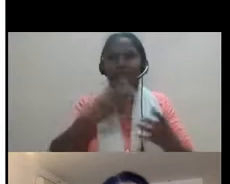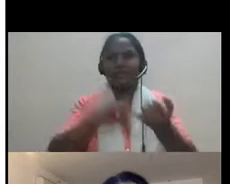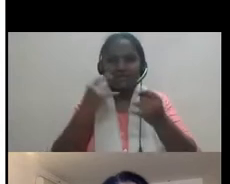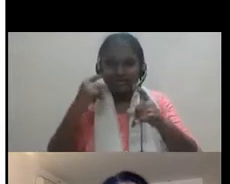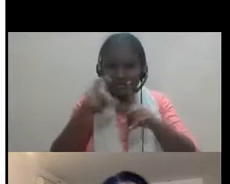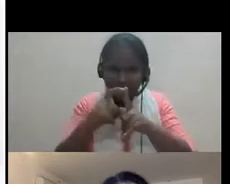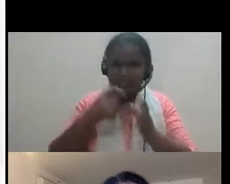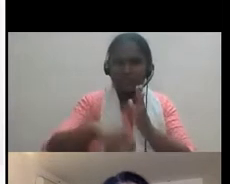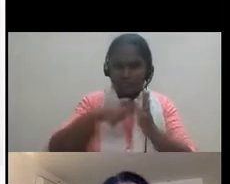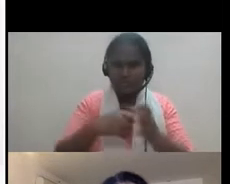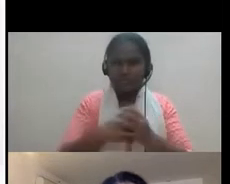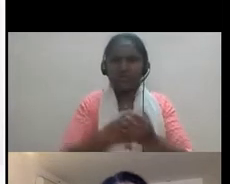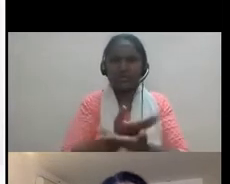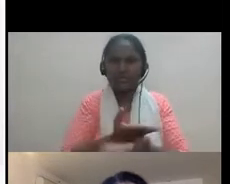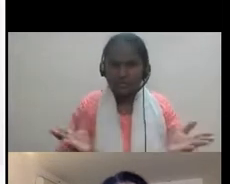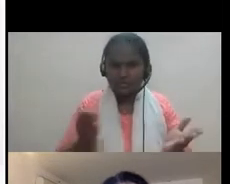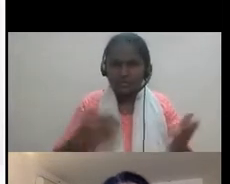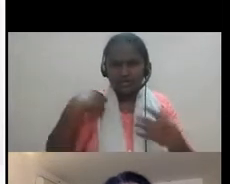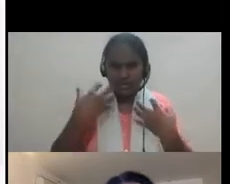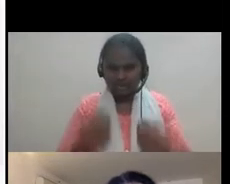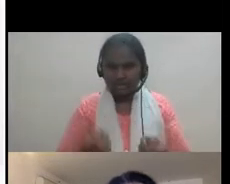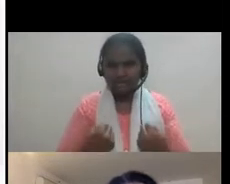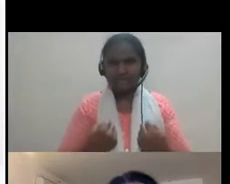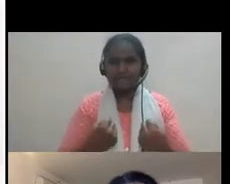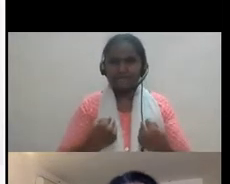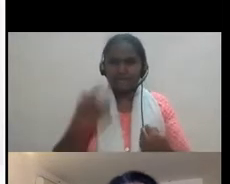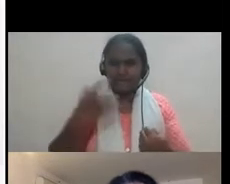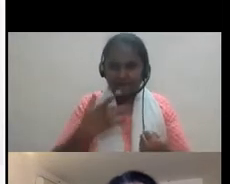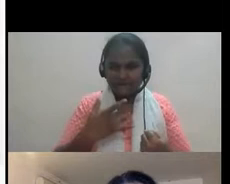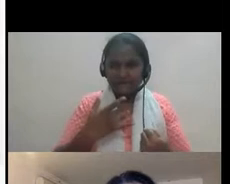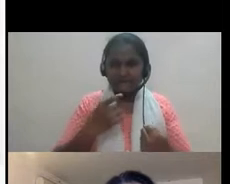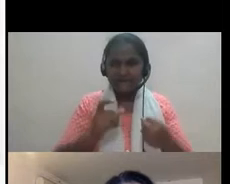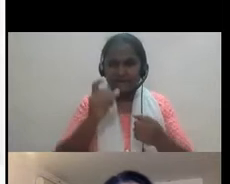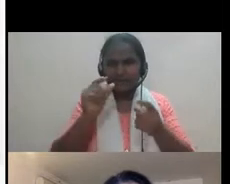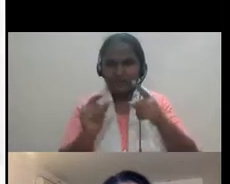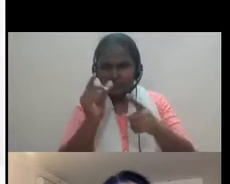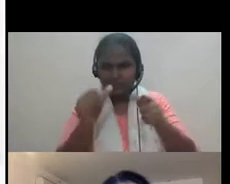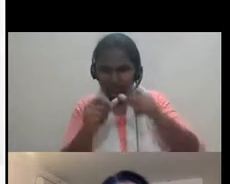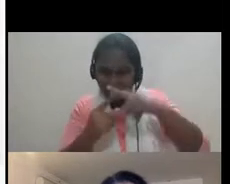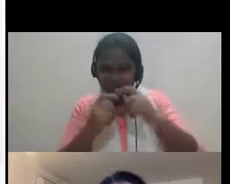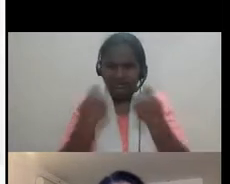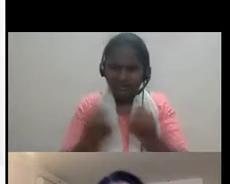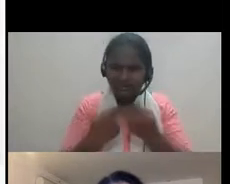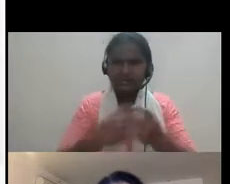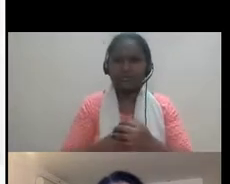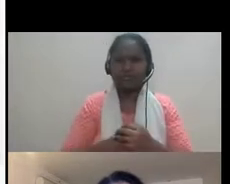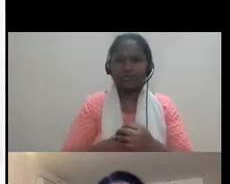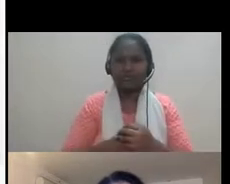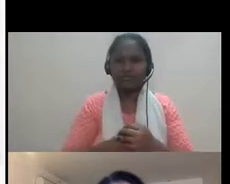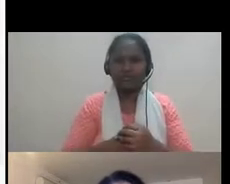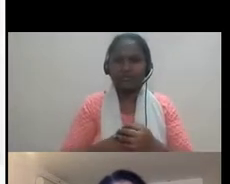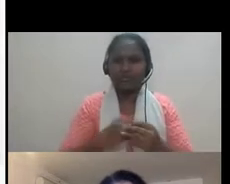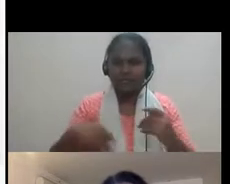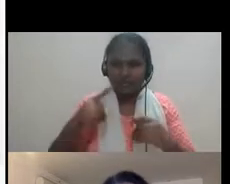site-specific projects. And all the while, we had a film curator, a team of two